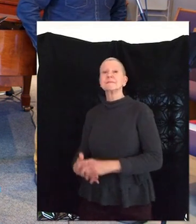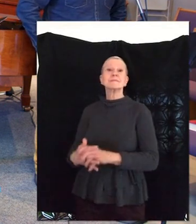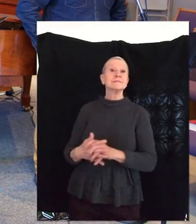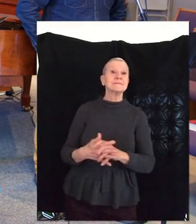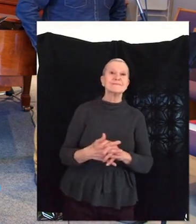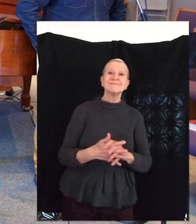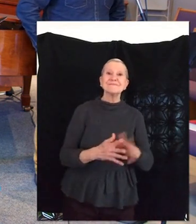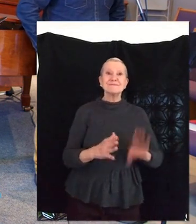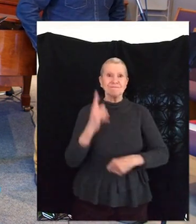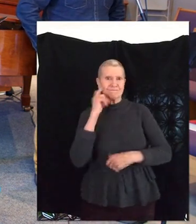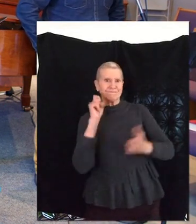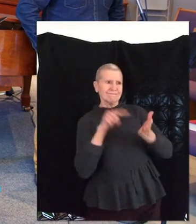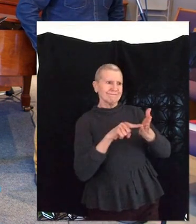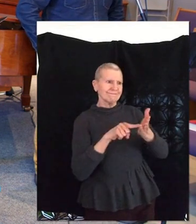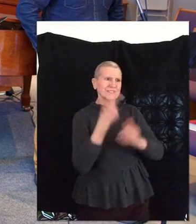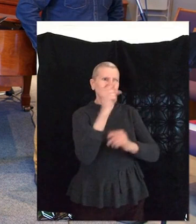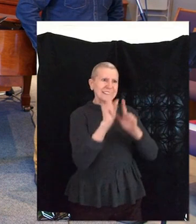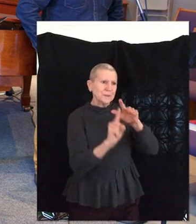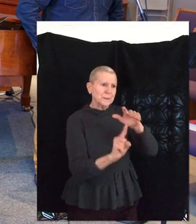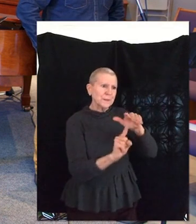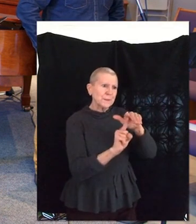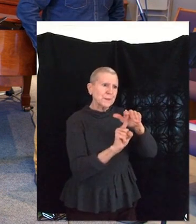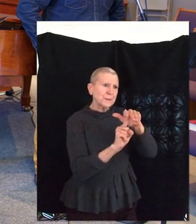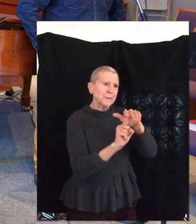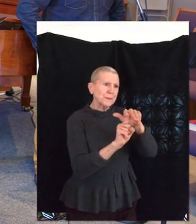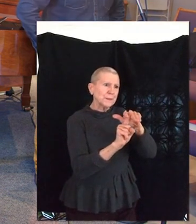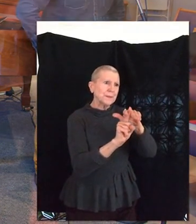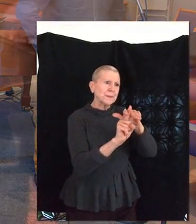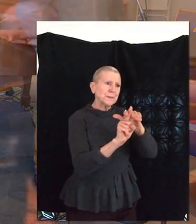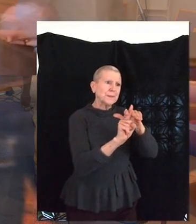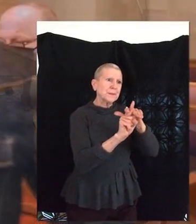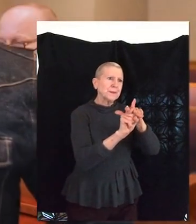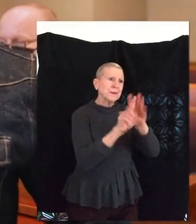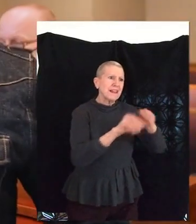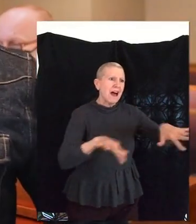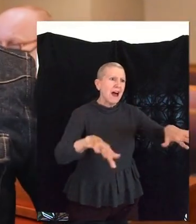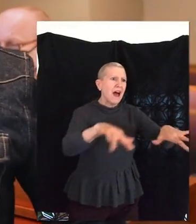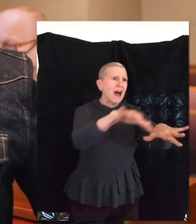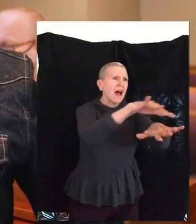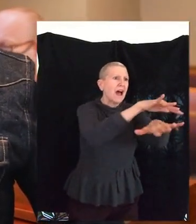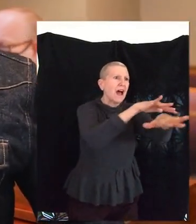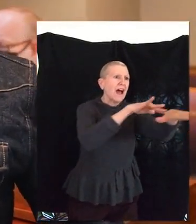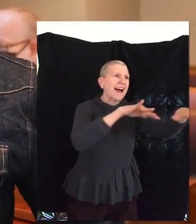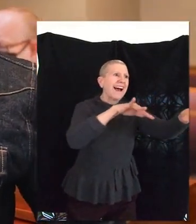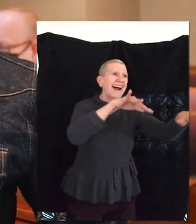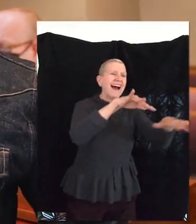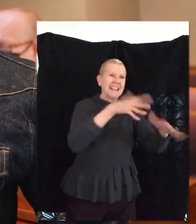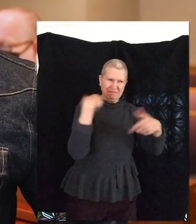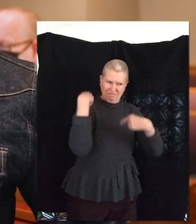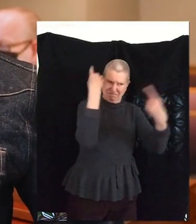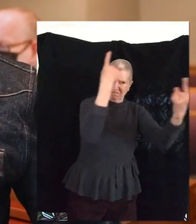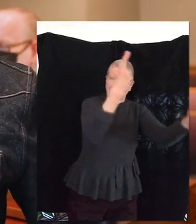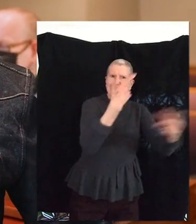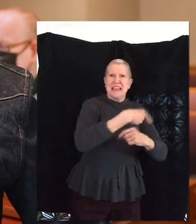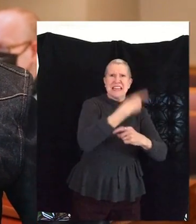Now the green blade rises from the buried grain. Wheat that in dark earth